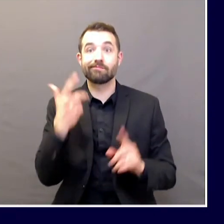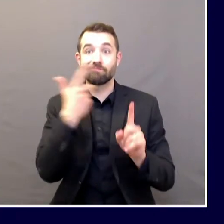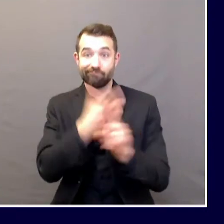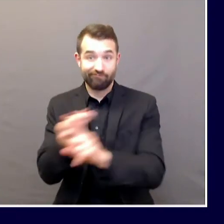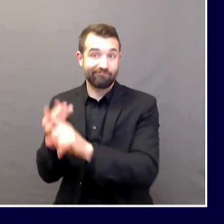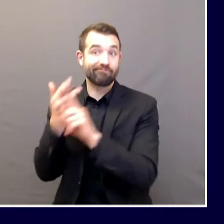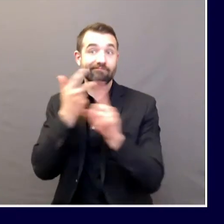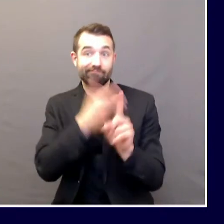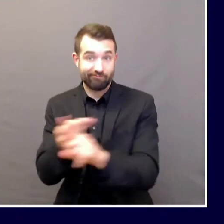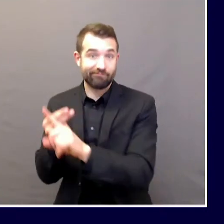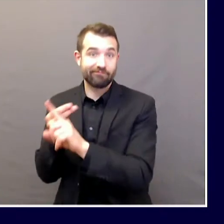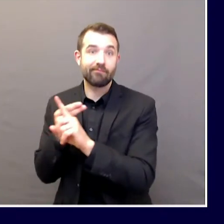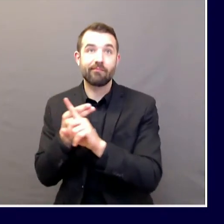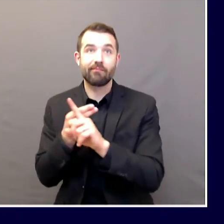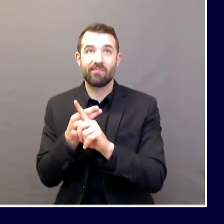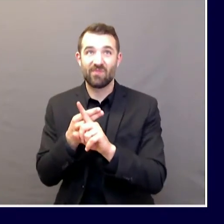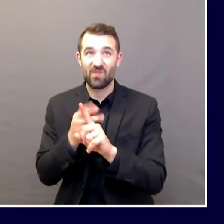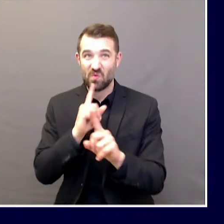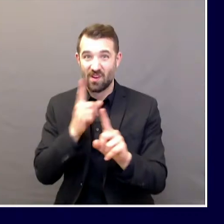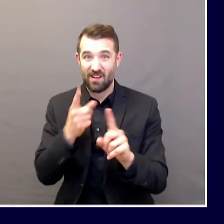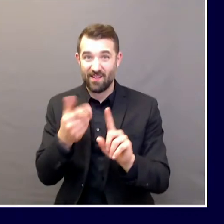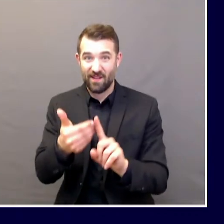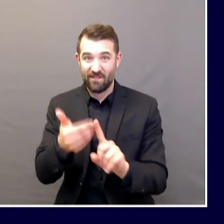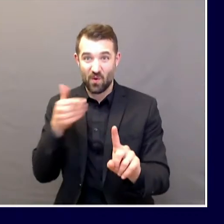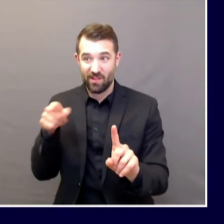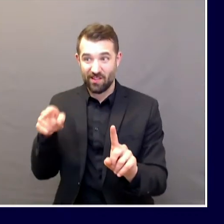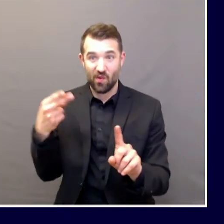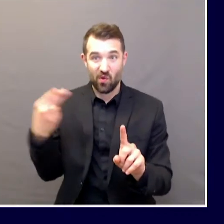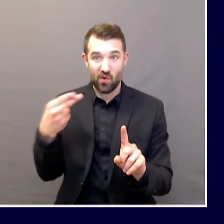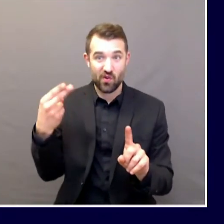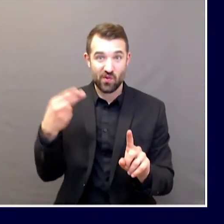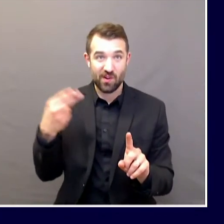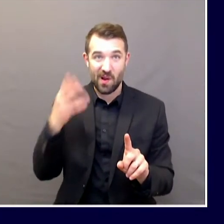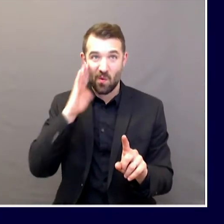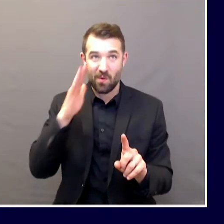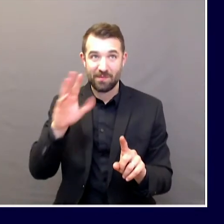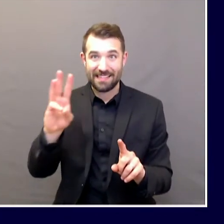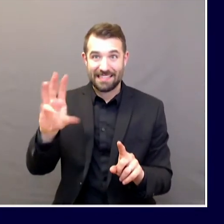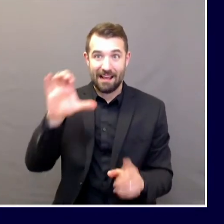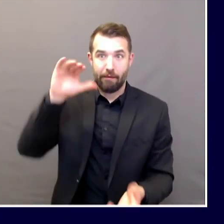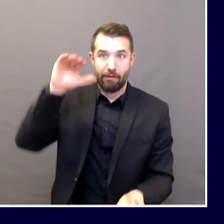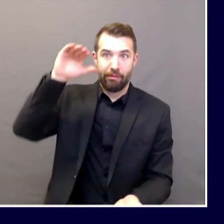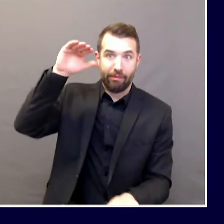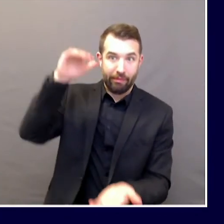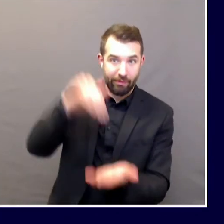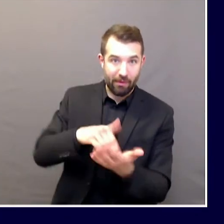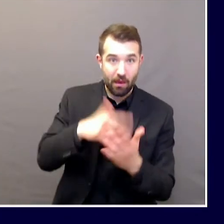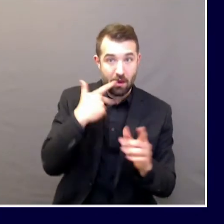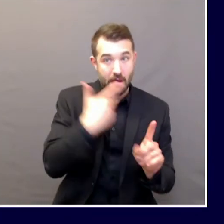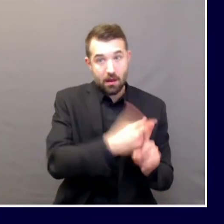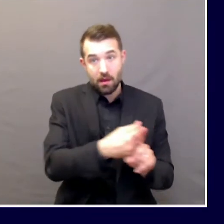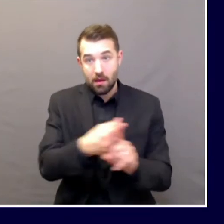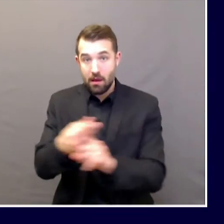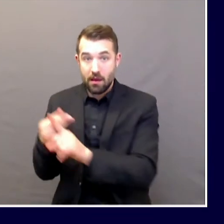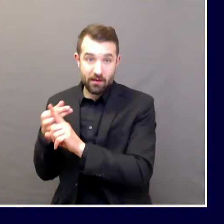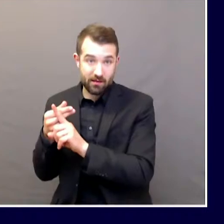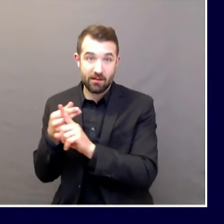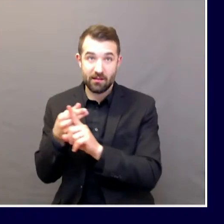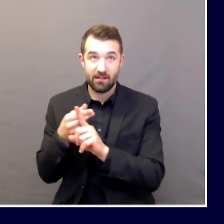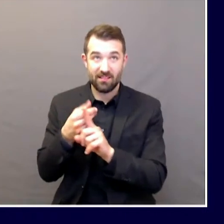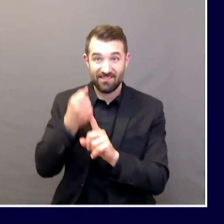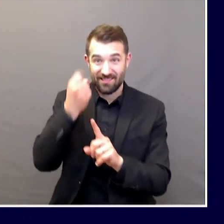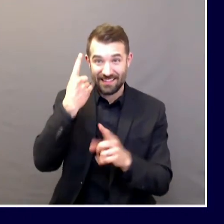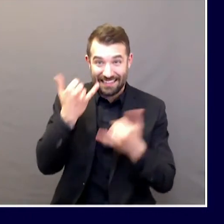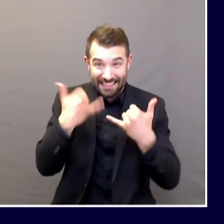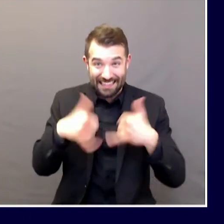by the time we talk again, 600,000 doses of COVID-19 vaccine, we're still in this, right? We're still having over